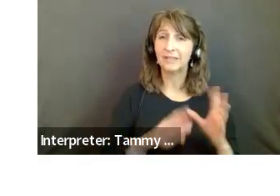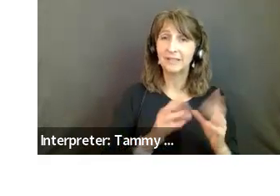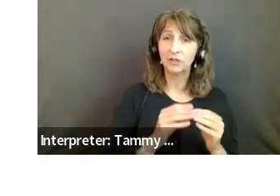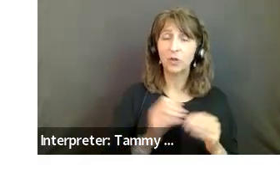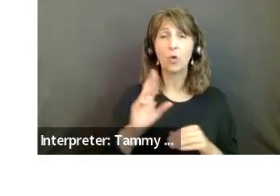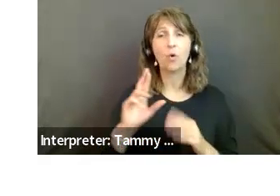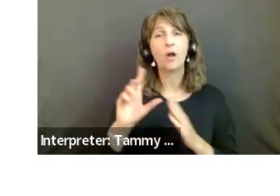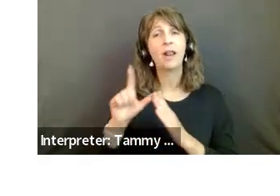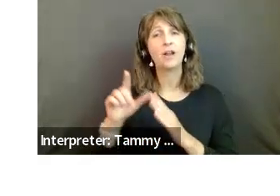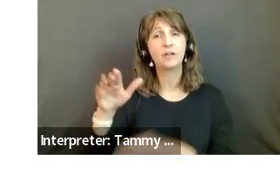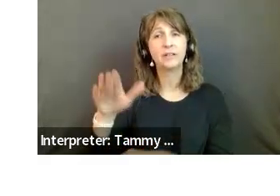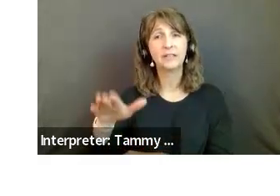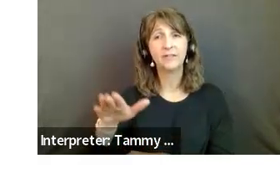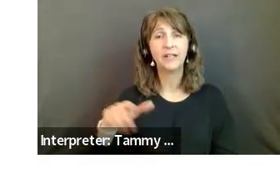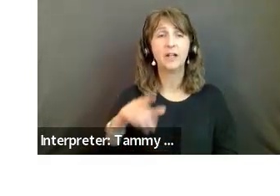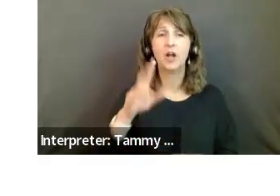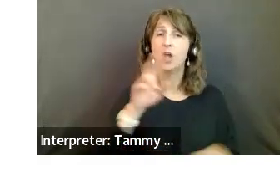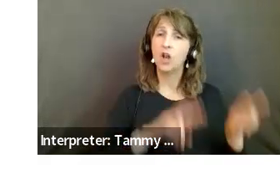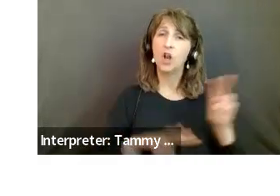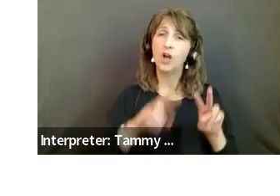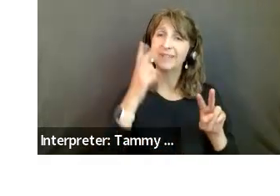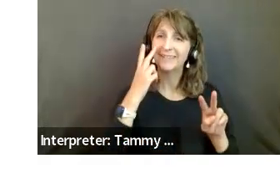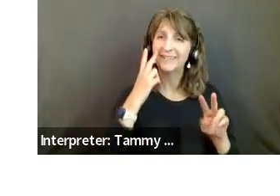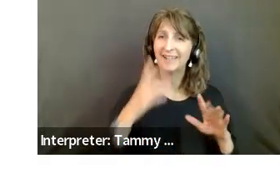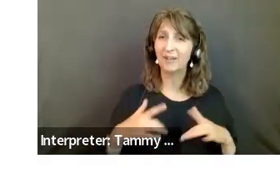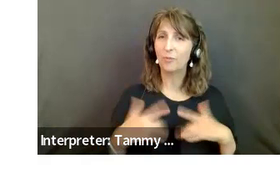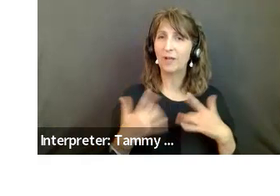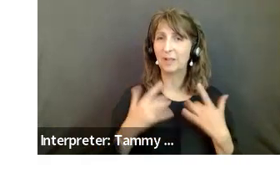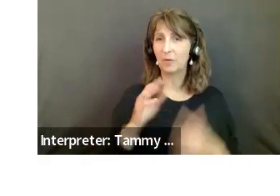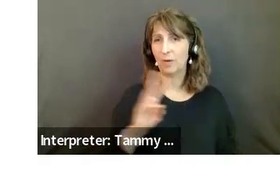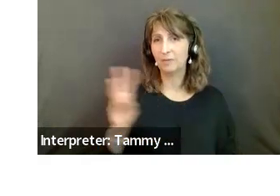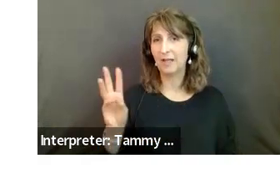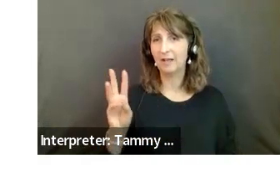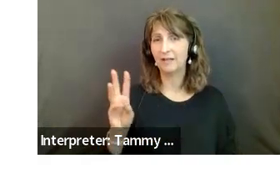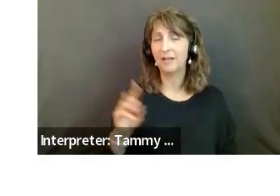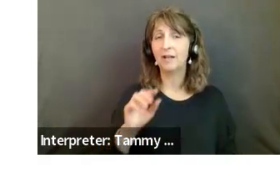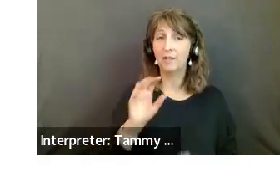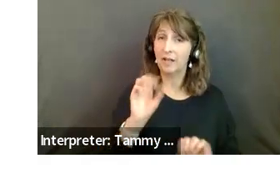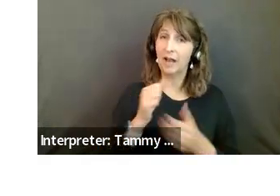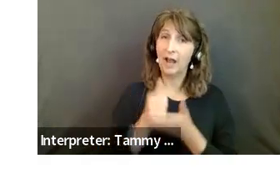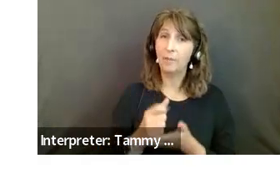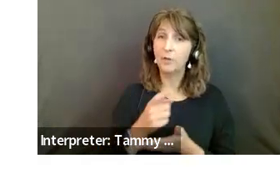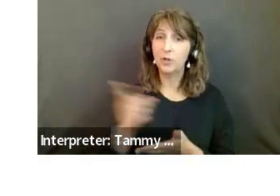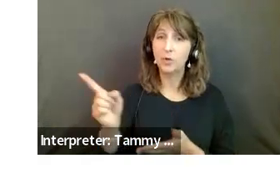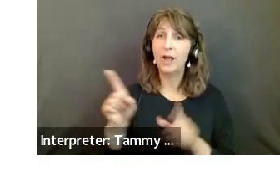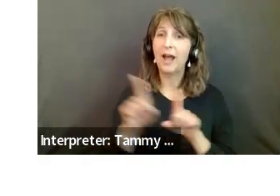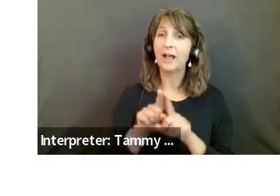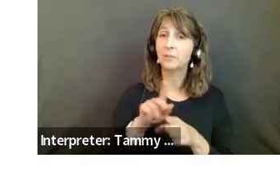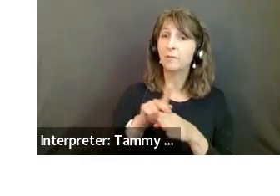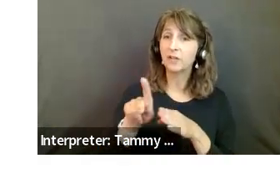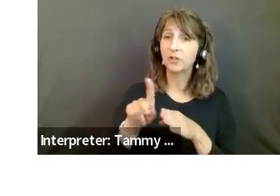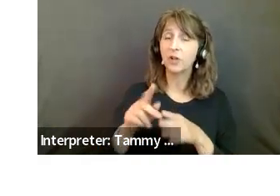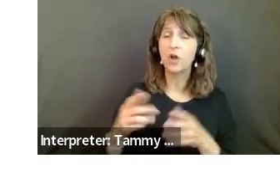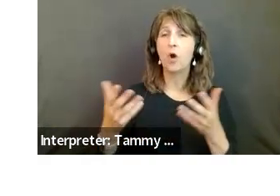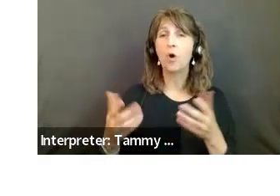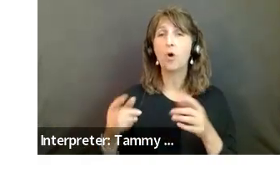and see what our site has that can help you, either as a professional who are guiding families or as a